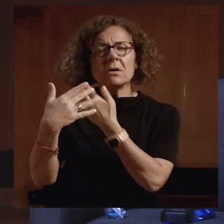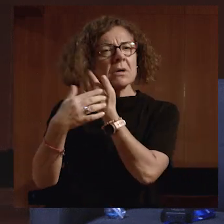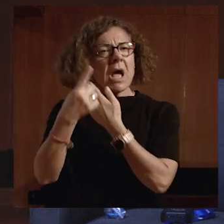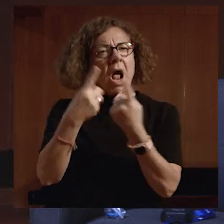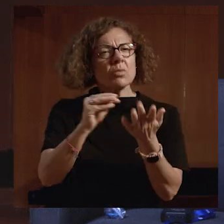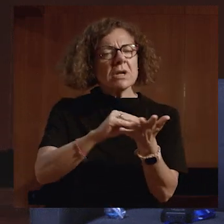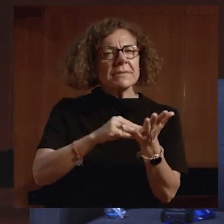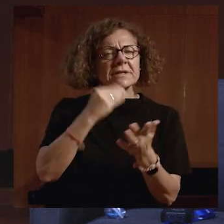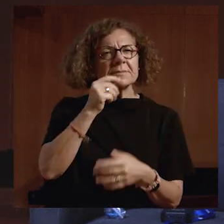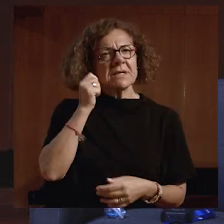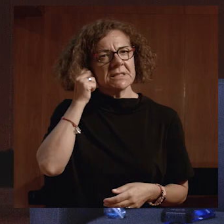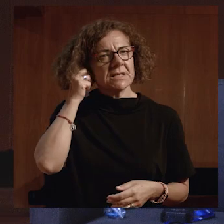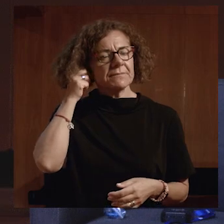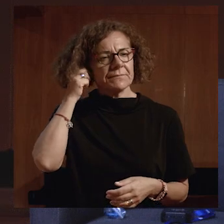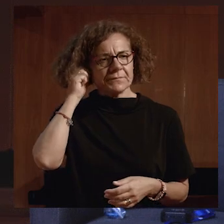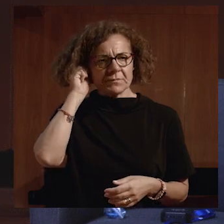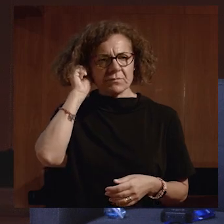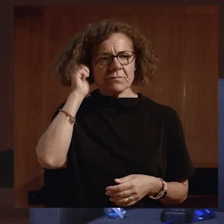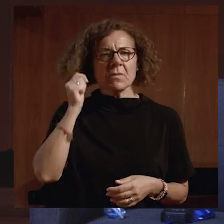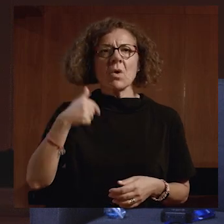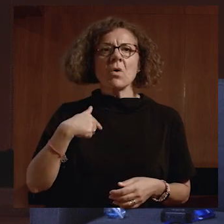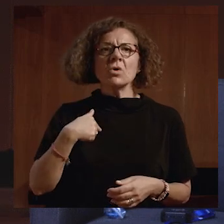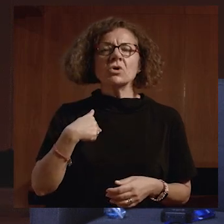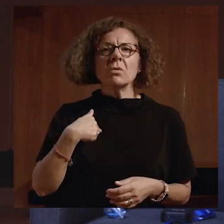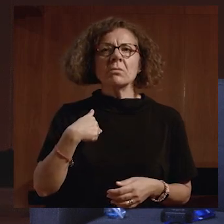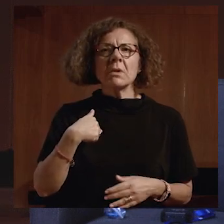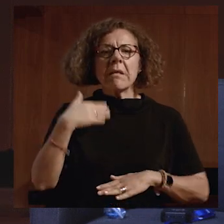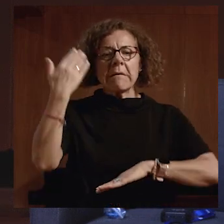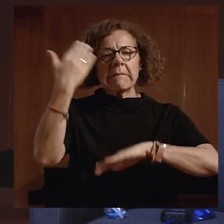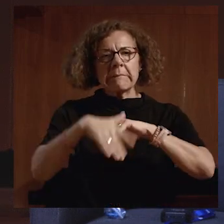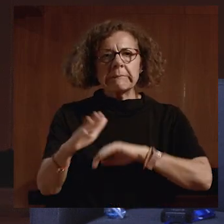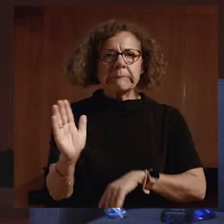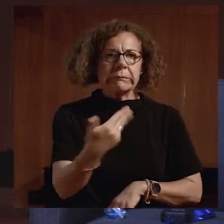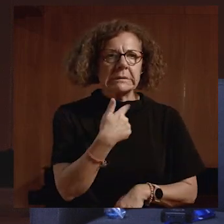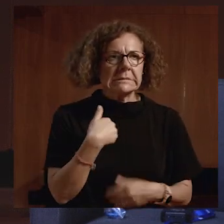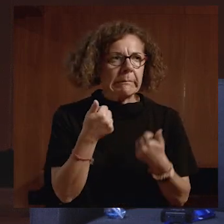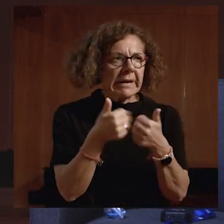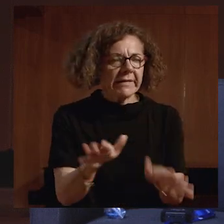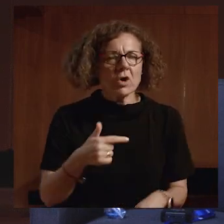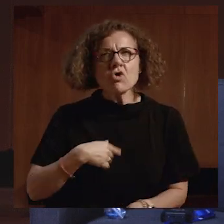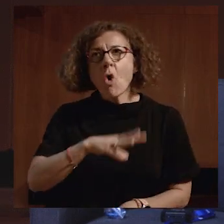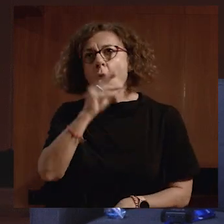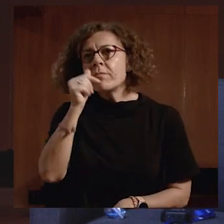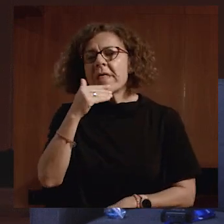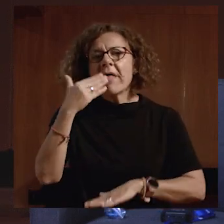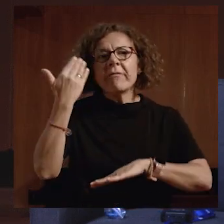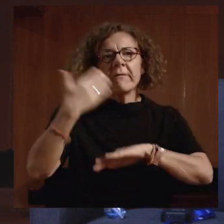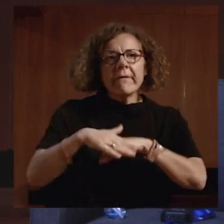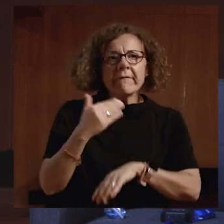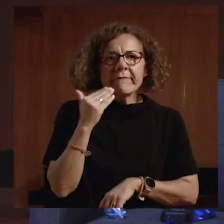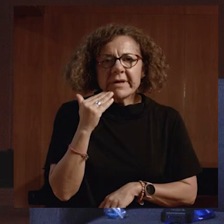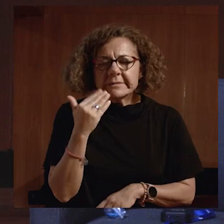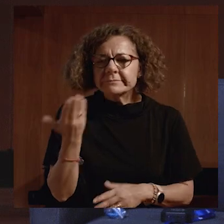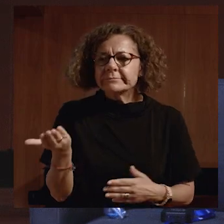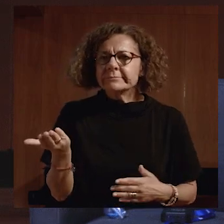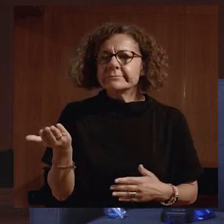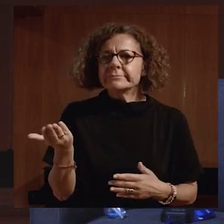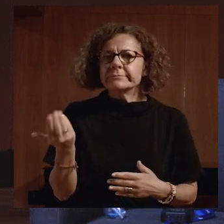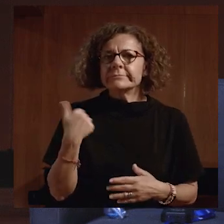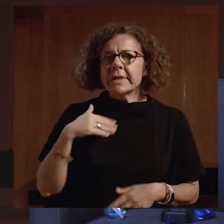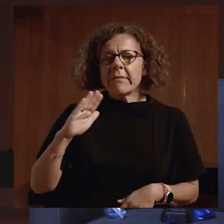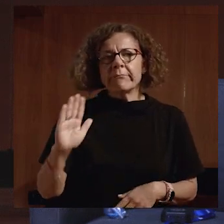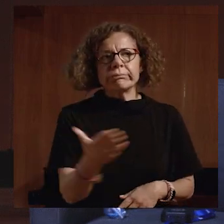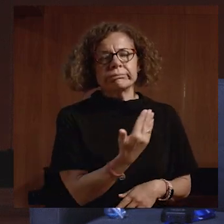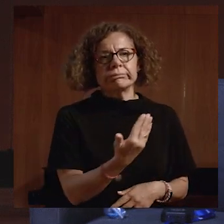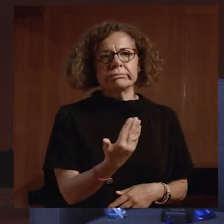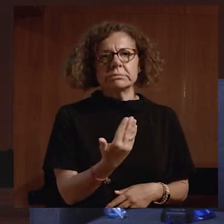the deadline. I forgot to look at the deadline. They were applying for this opera scheme or this opera studio or these